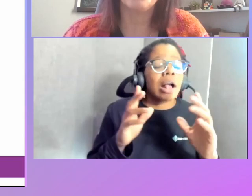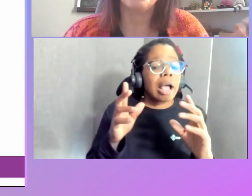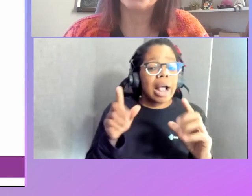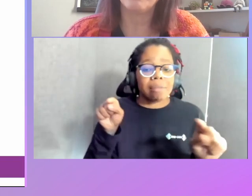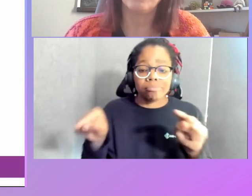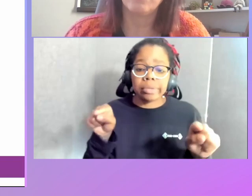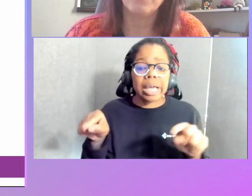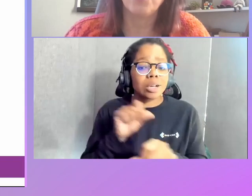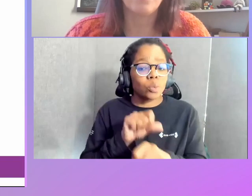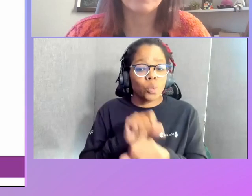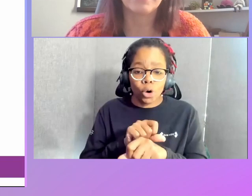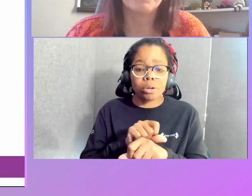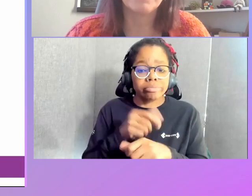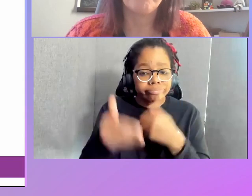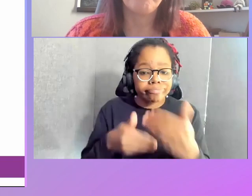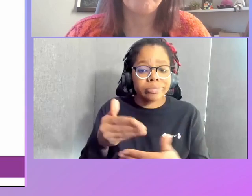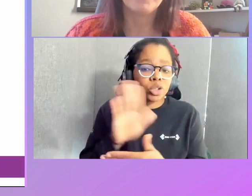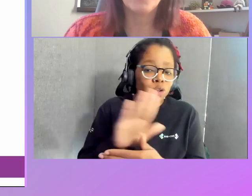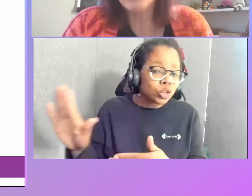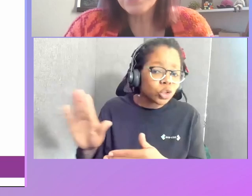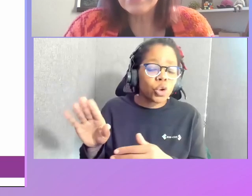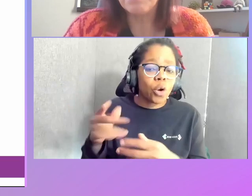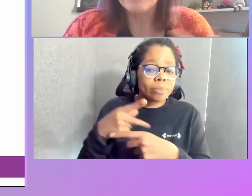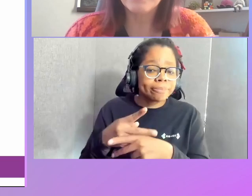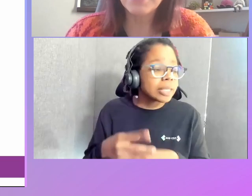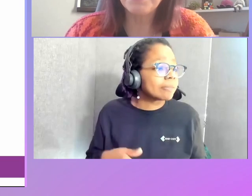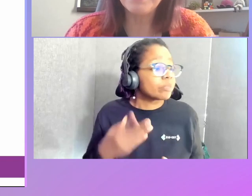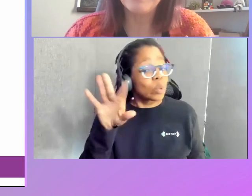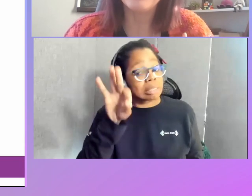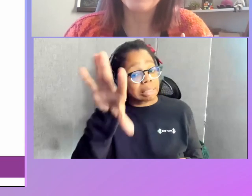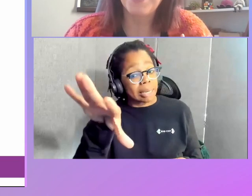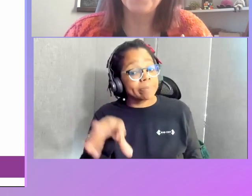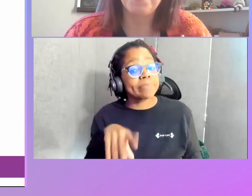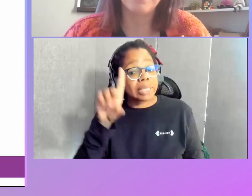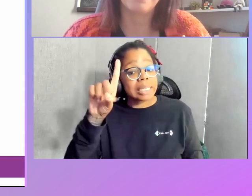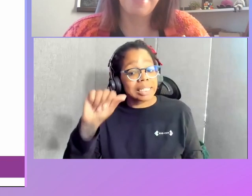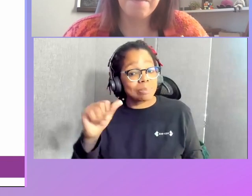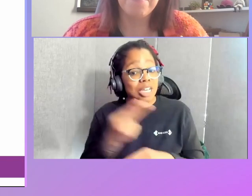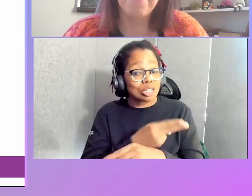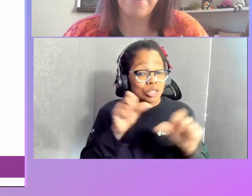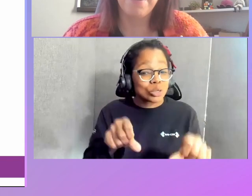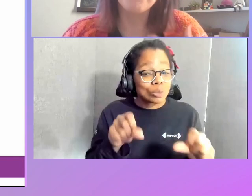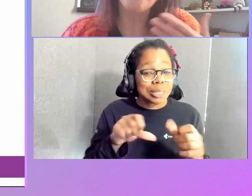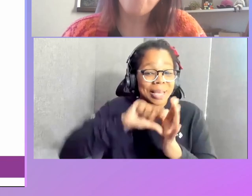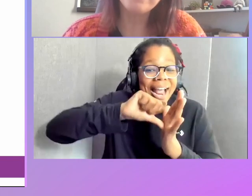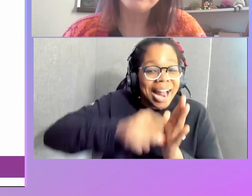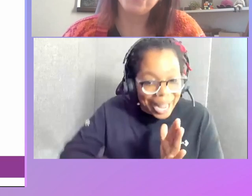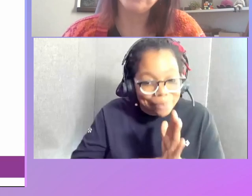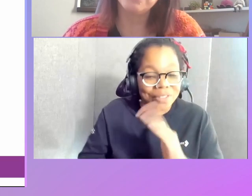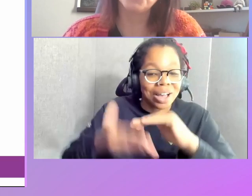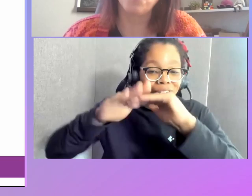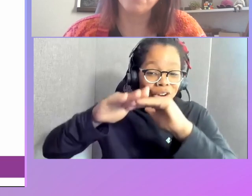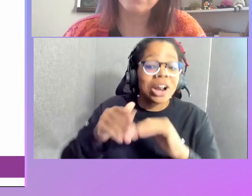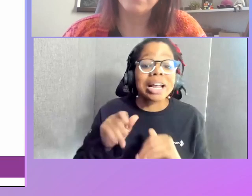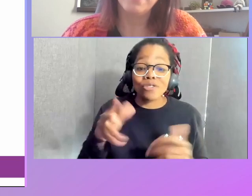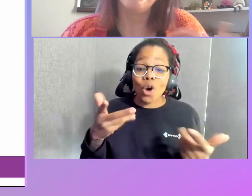work through some of your prototypes. So here's a tip. Disability is a usability amplifier. If you're already